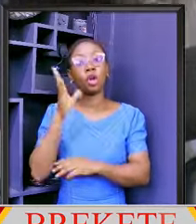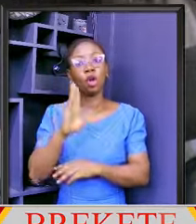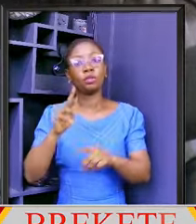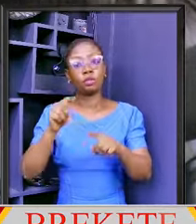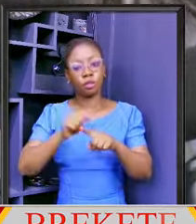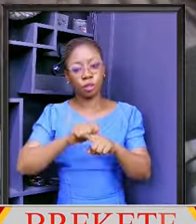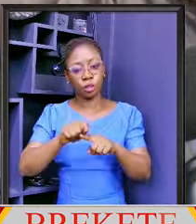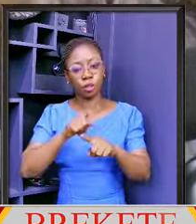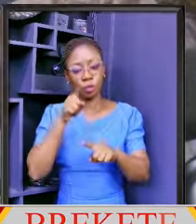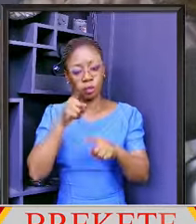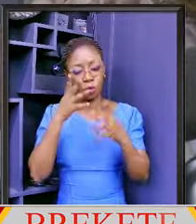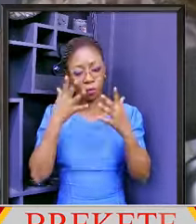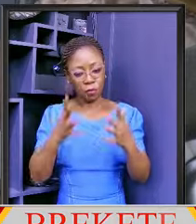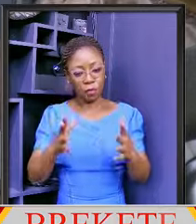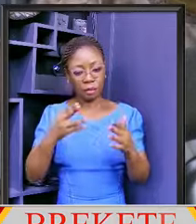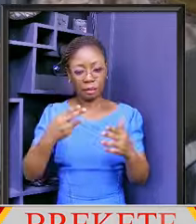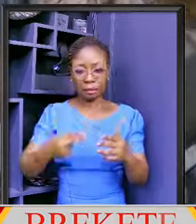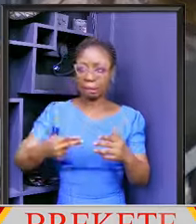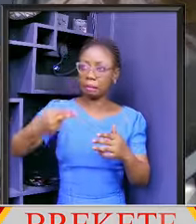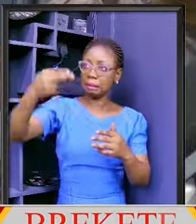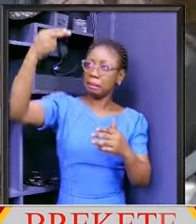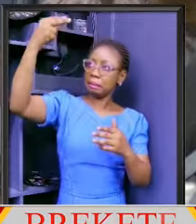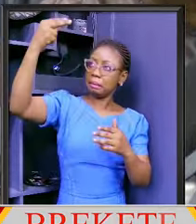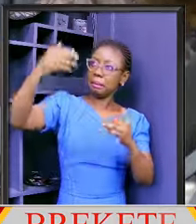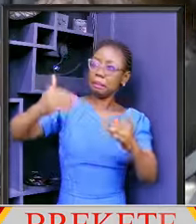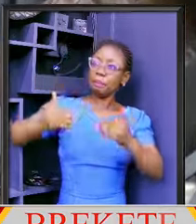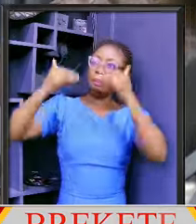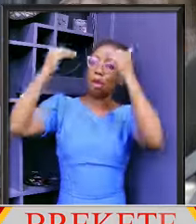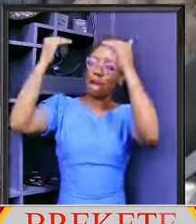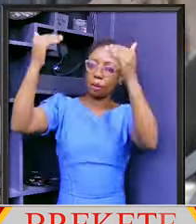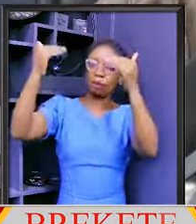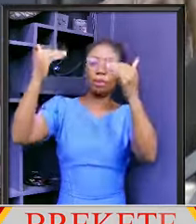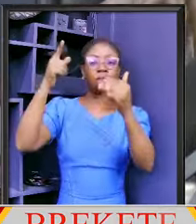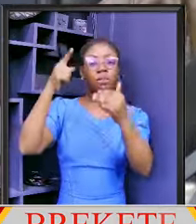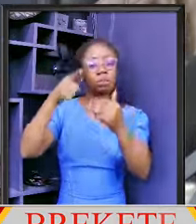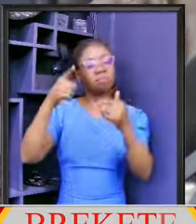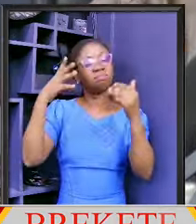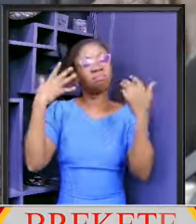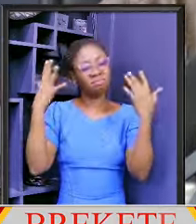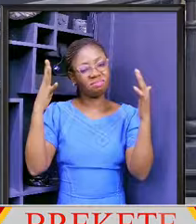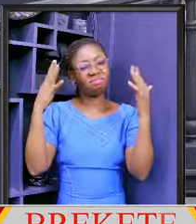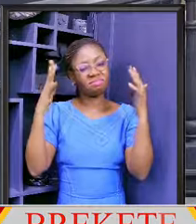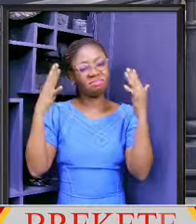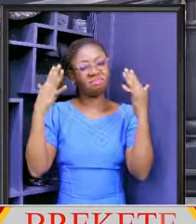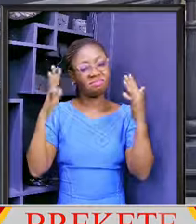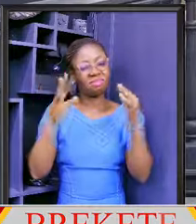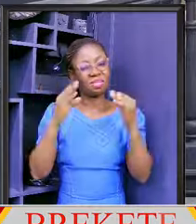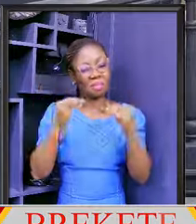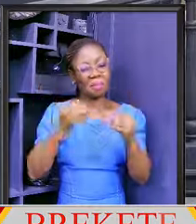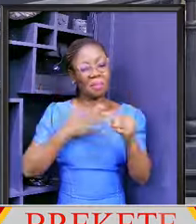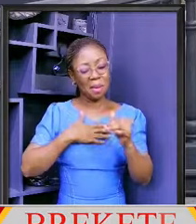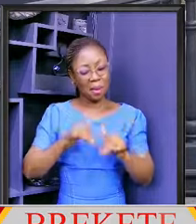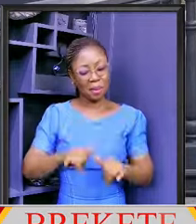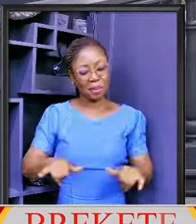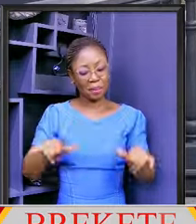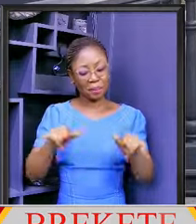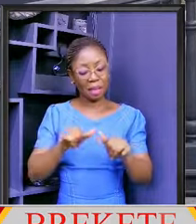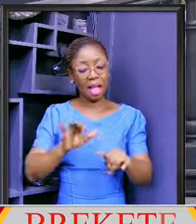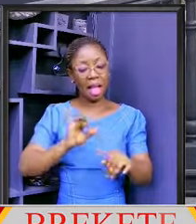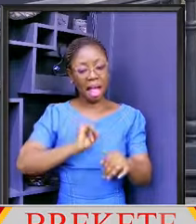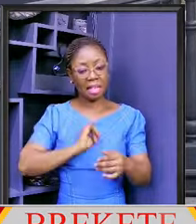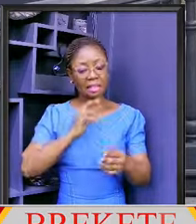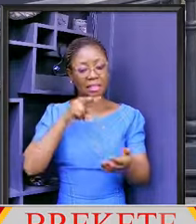Can't elevate you to the highest. Let's appreciate him. So my ordinary president, I am standing with